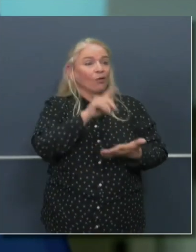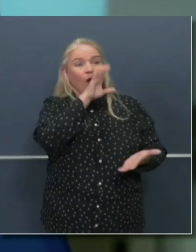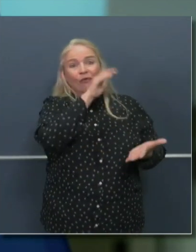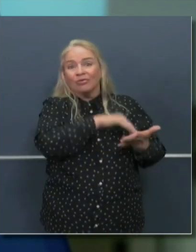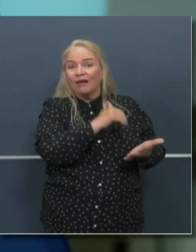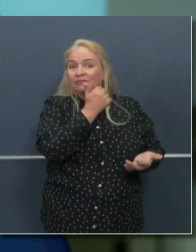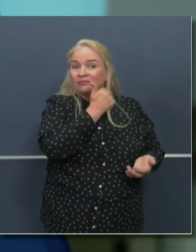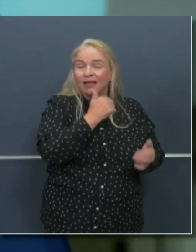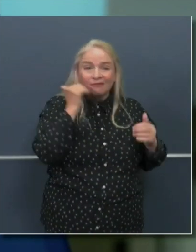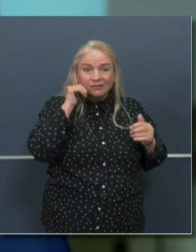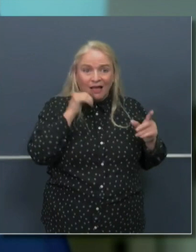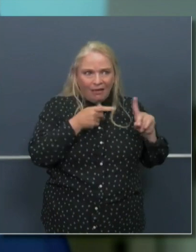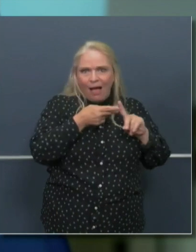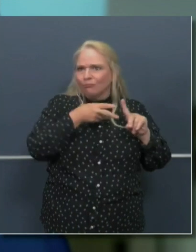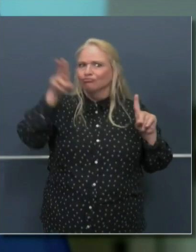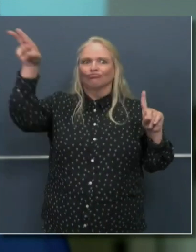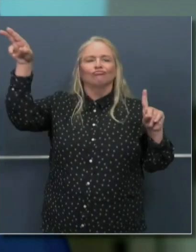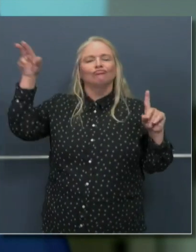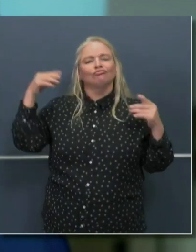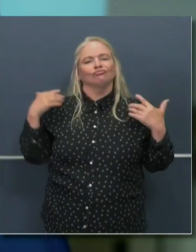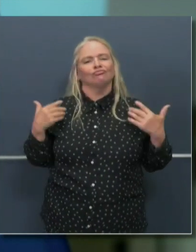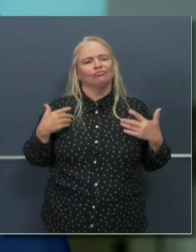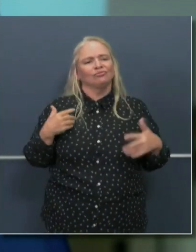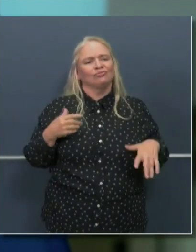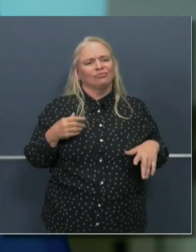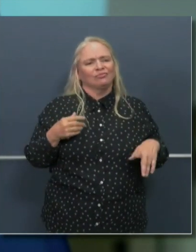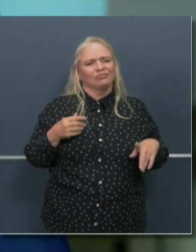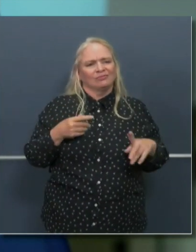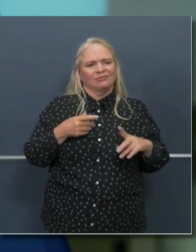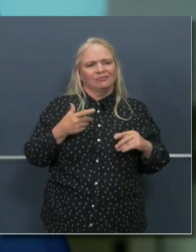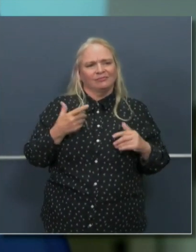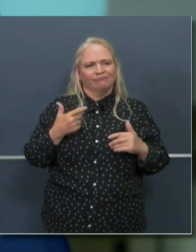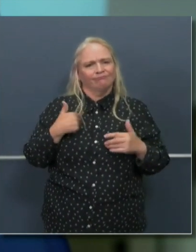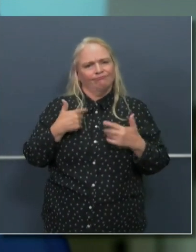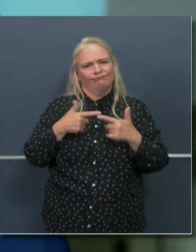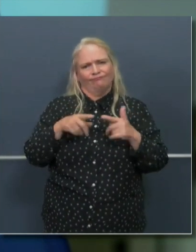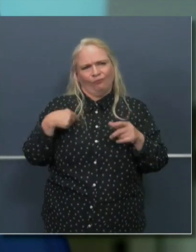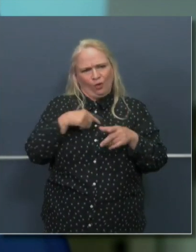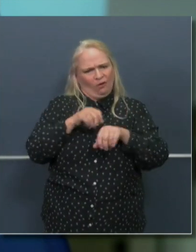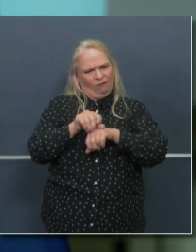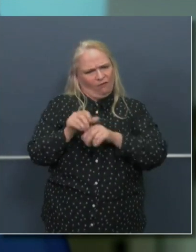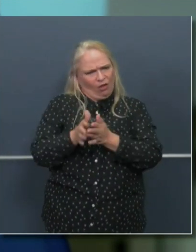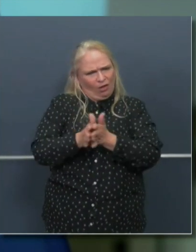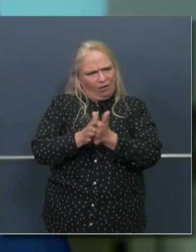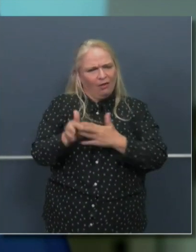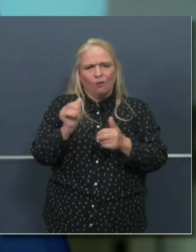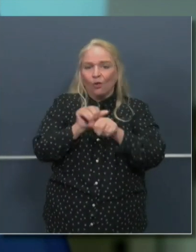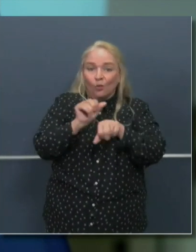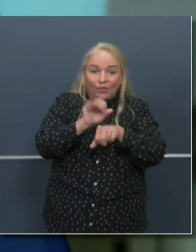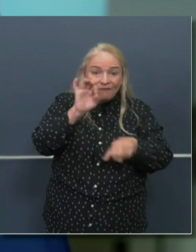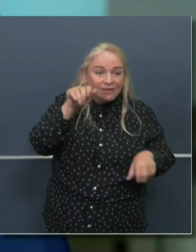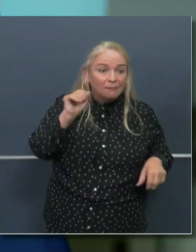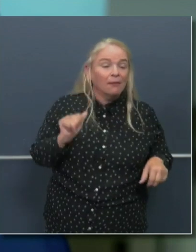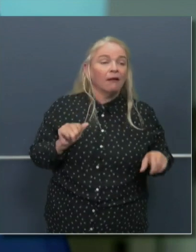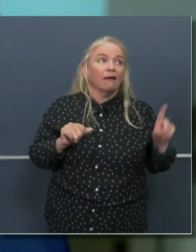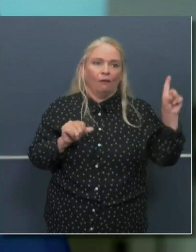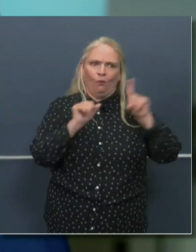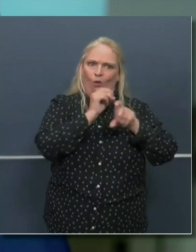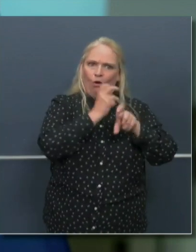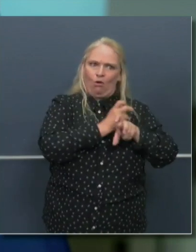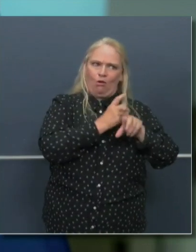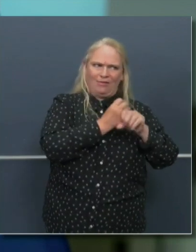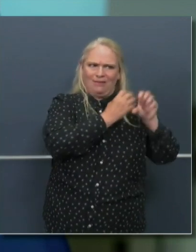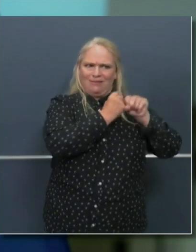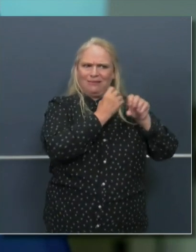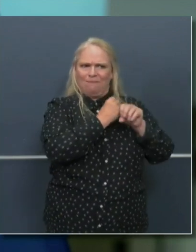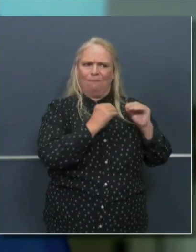point, we have also been very engaged with FEMA in terms of the supply question, and are getting the